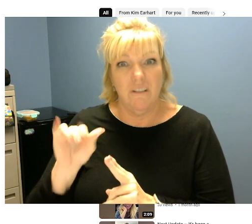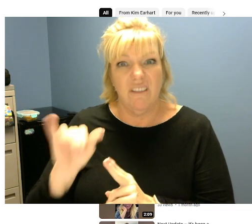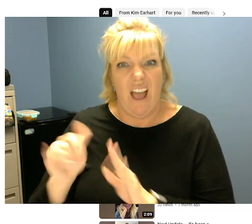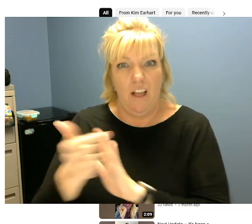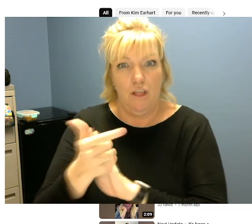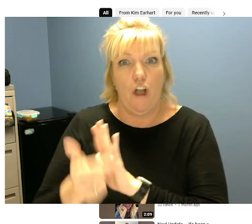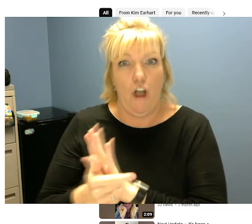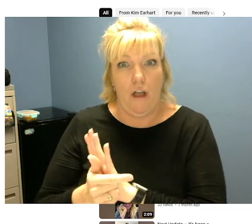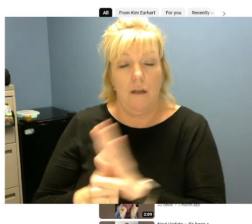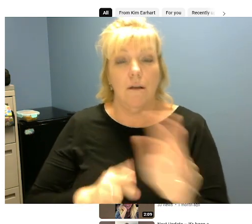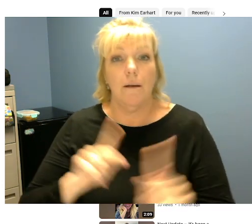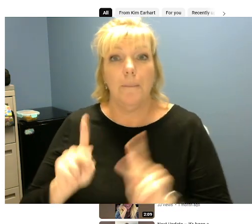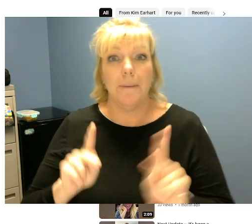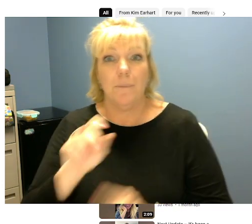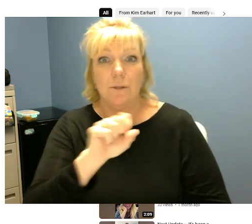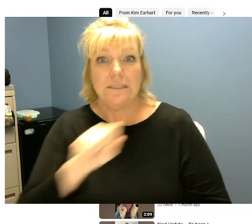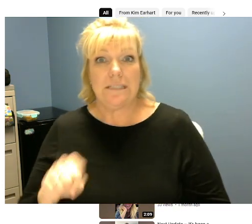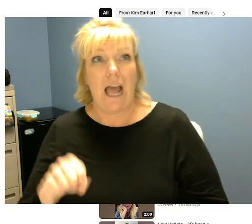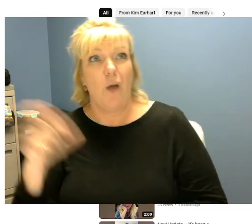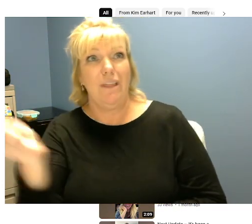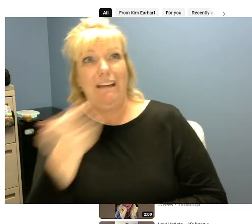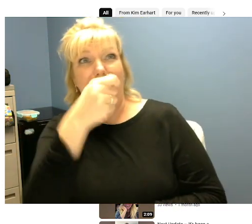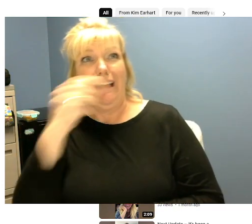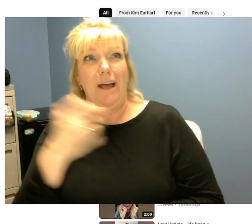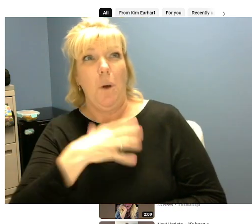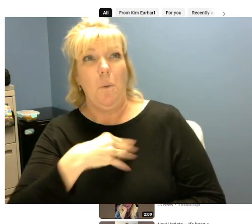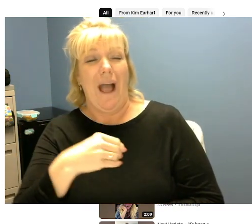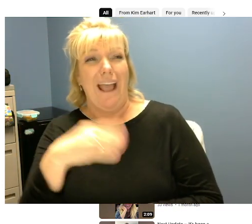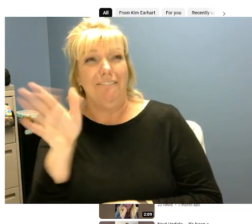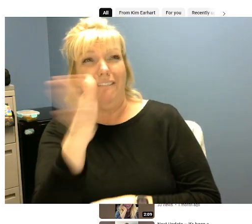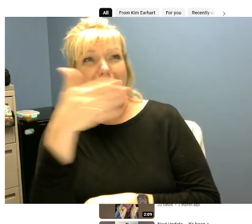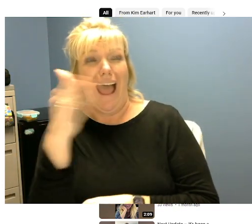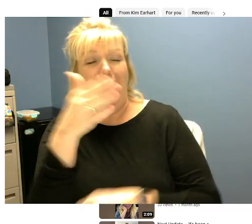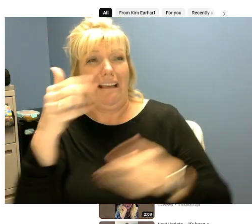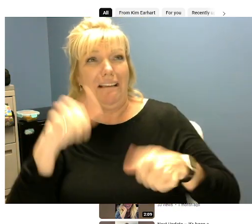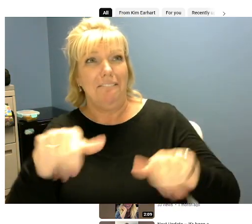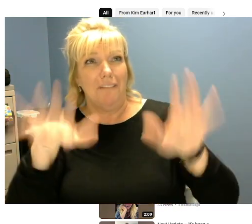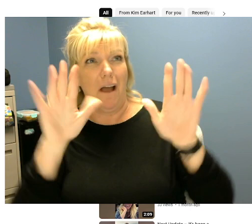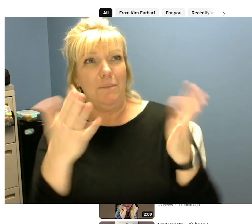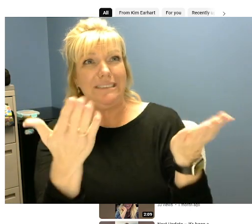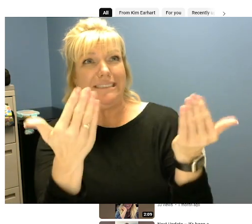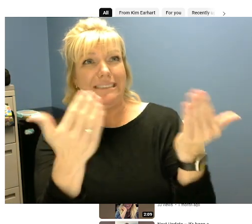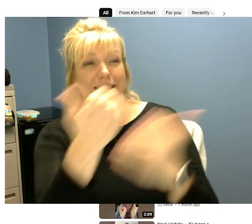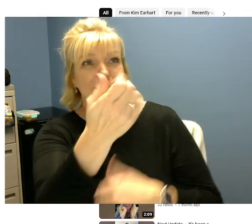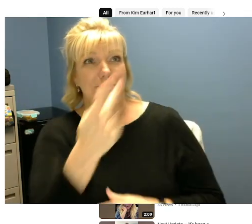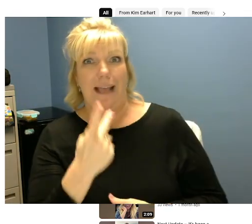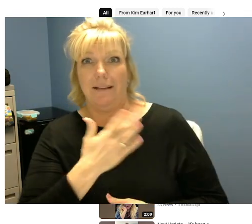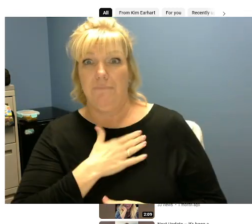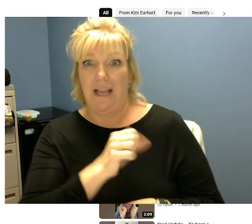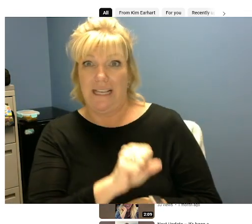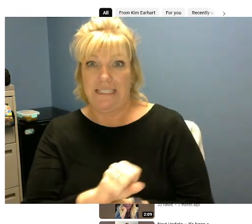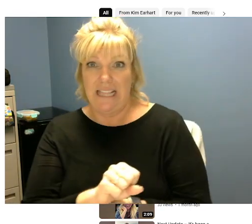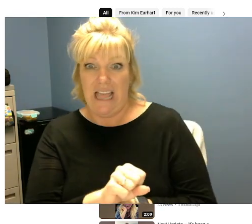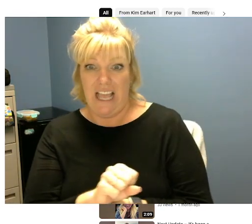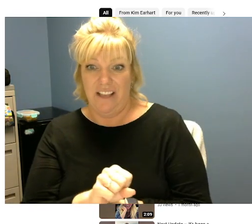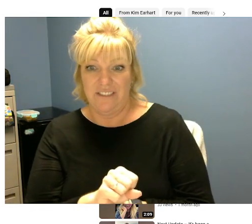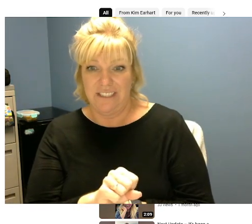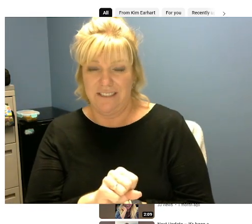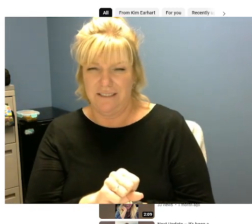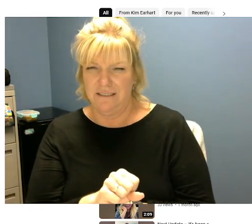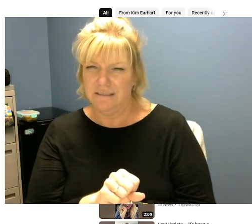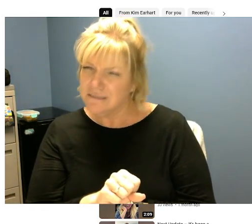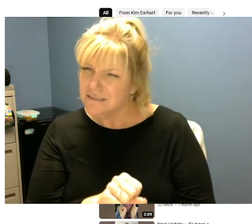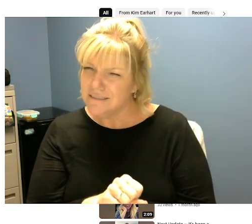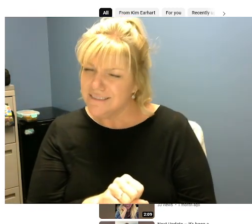the white flag and will demand the runaway slaves be returned to them under the Fugitive Slave Law, which is really